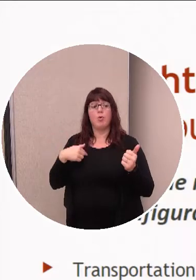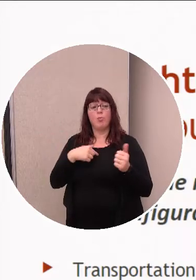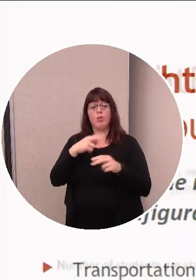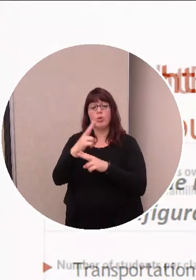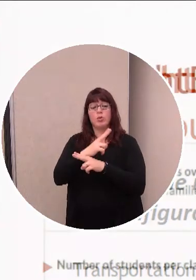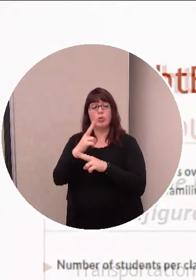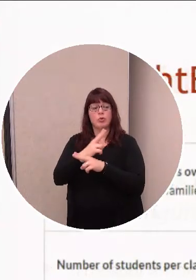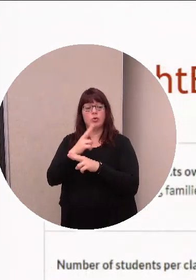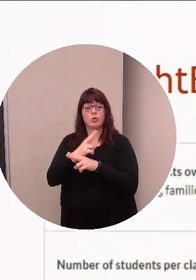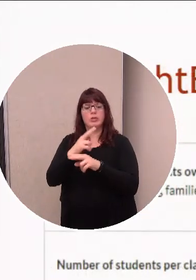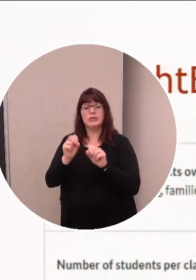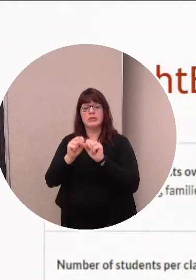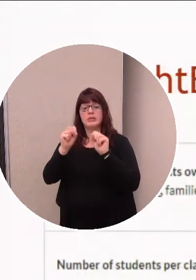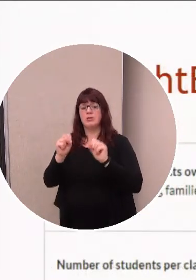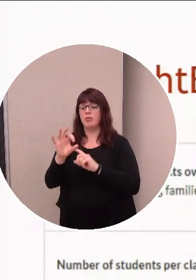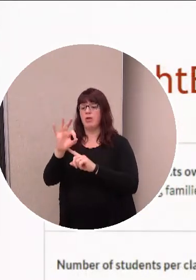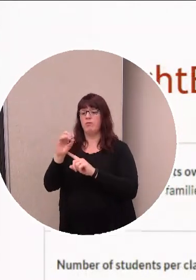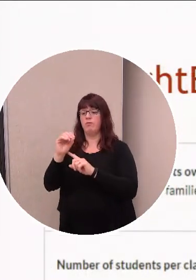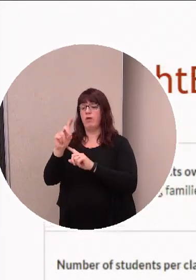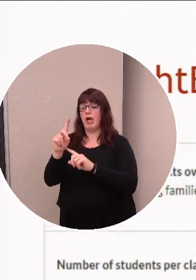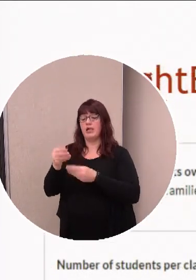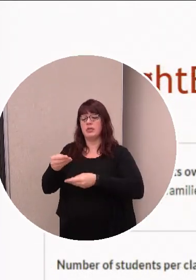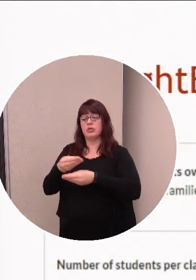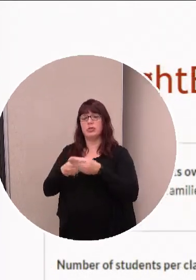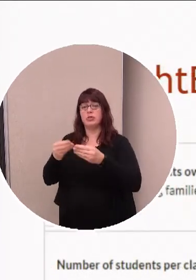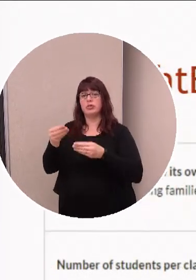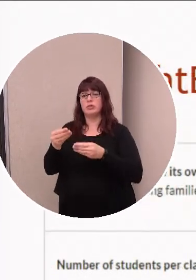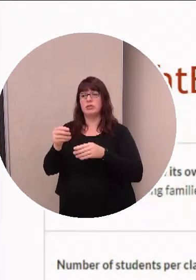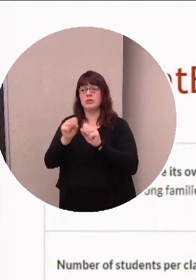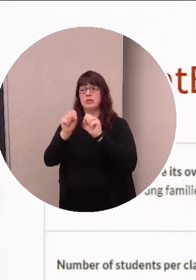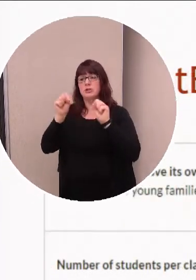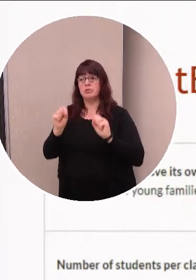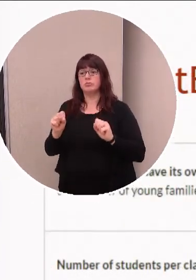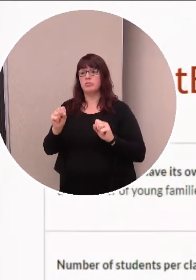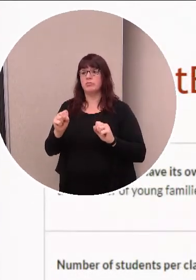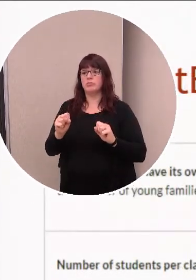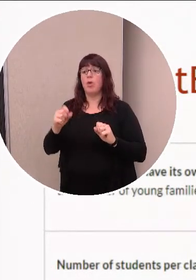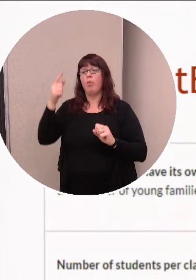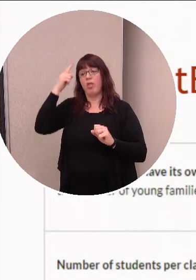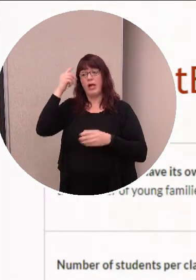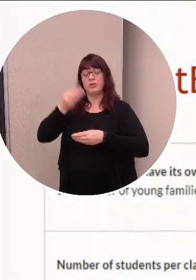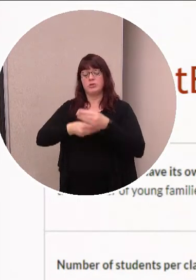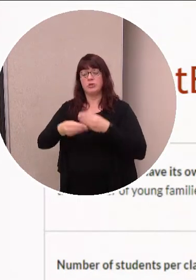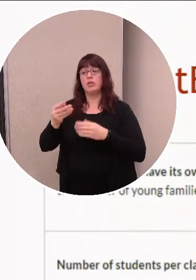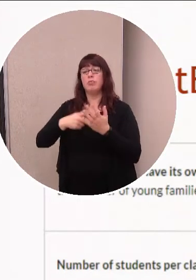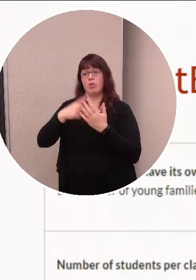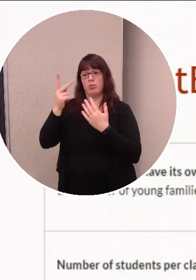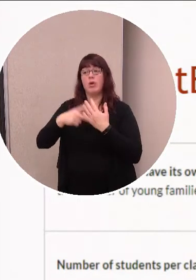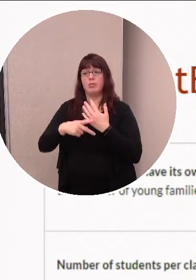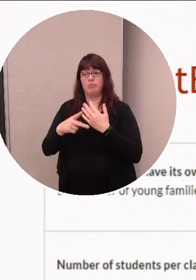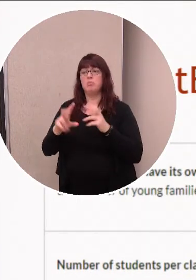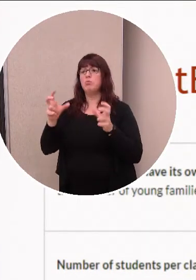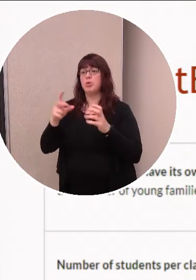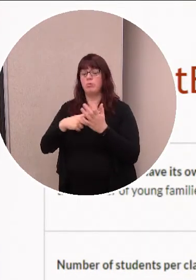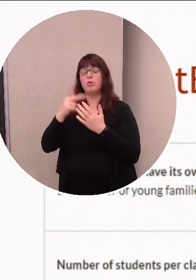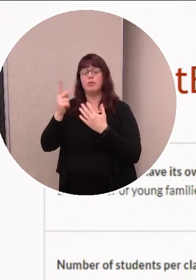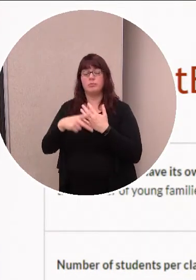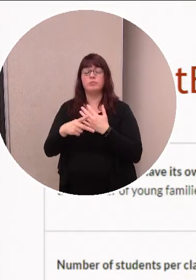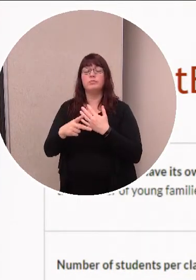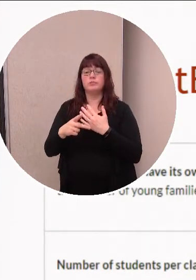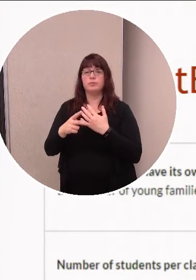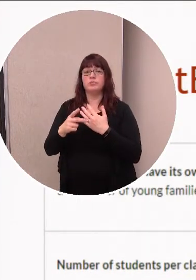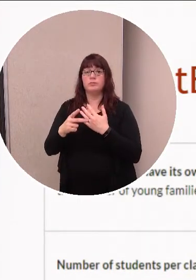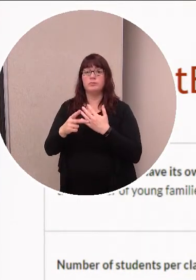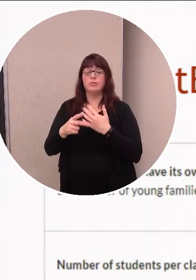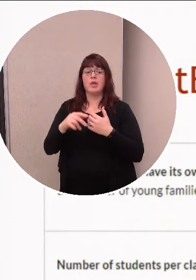Exchange. Excuse me. And the Thought Exchange program brought forward a number of concerns